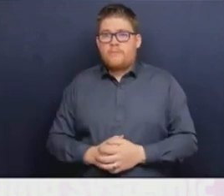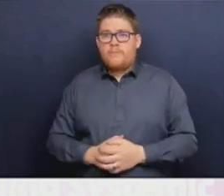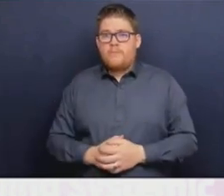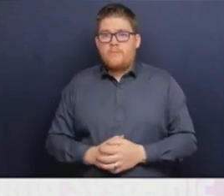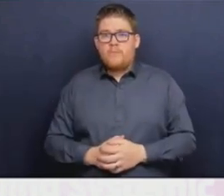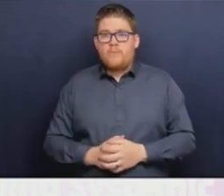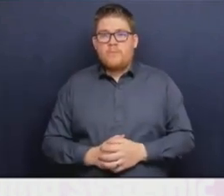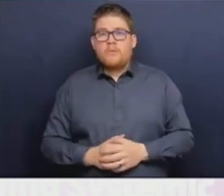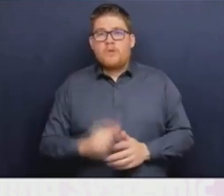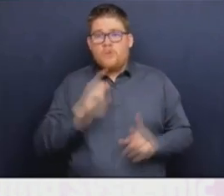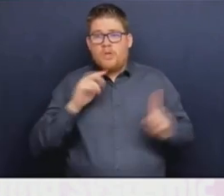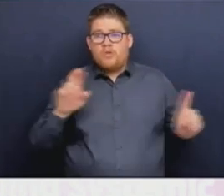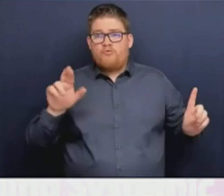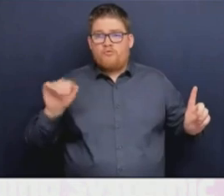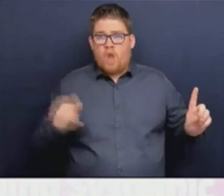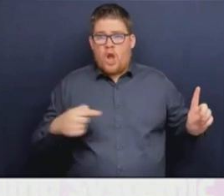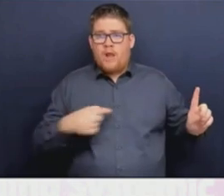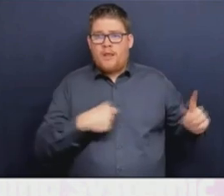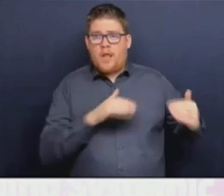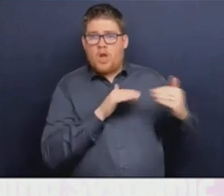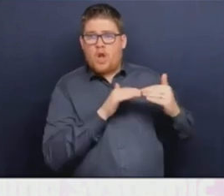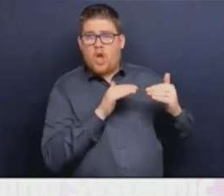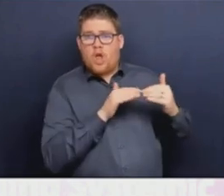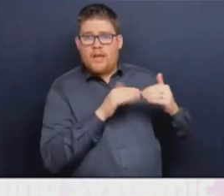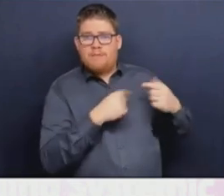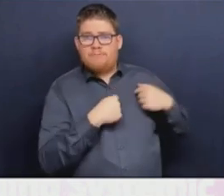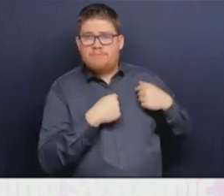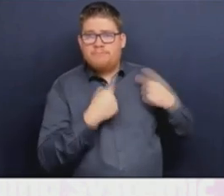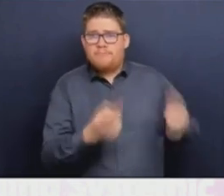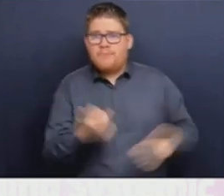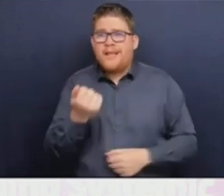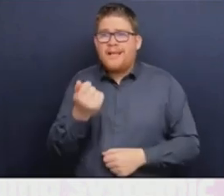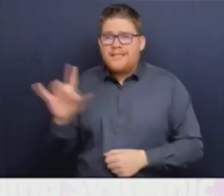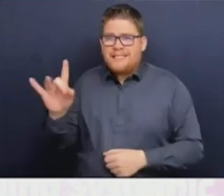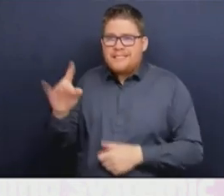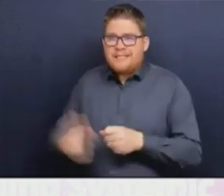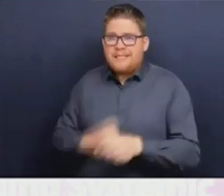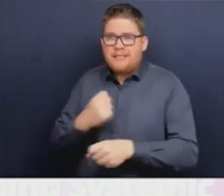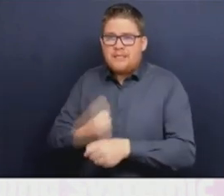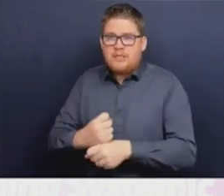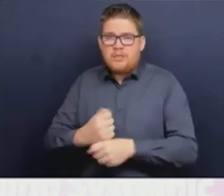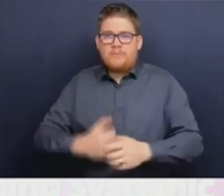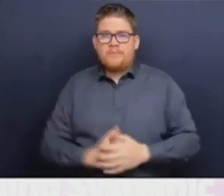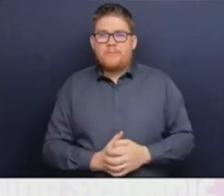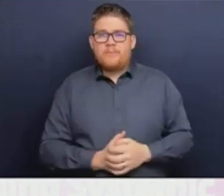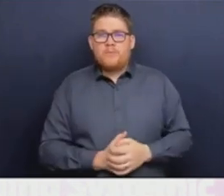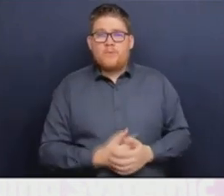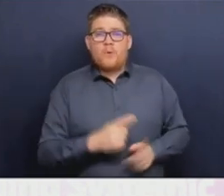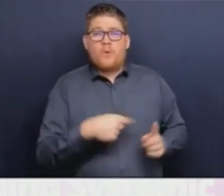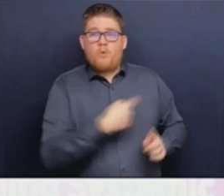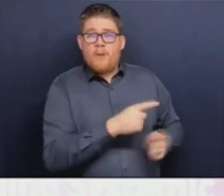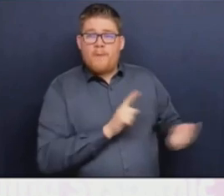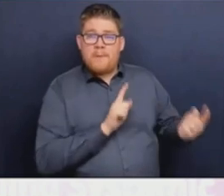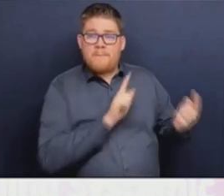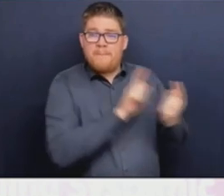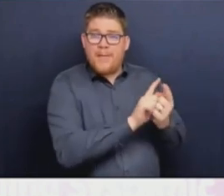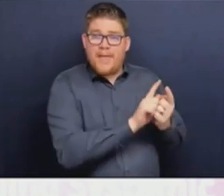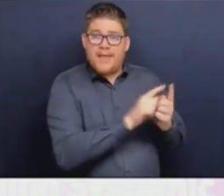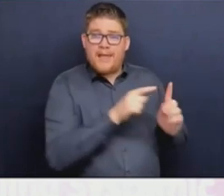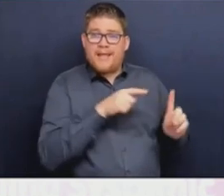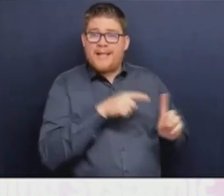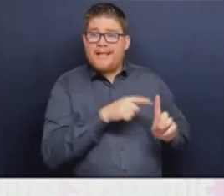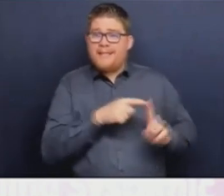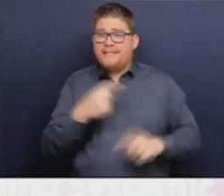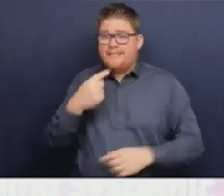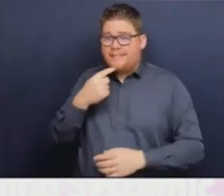colleagues coming on 18 years. And I think the first thing he said to me when we met was, we need to reestablish the Human Rights Commission.